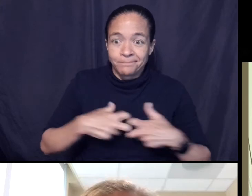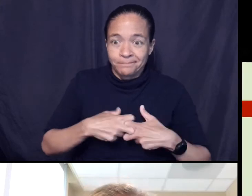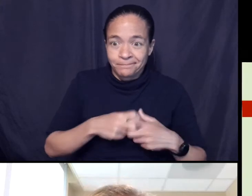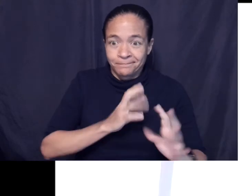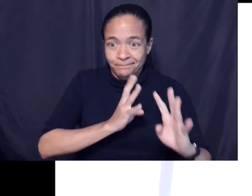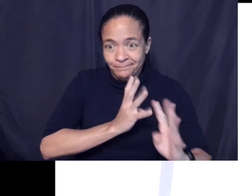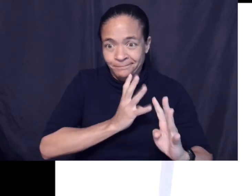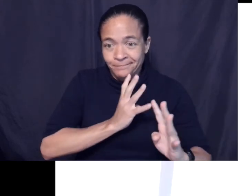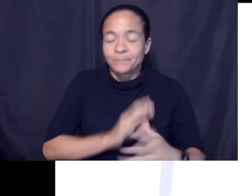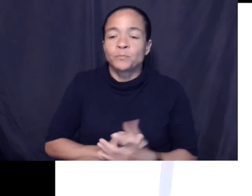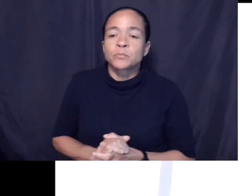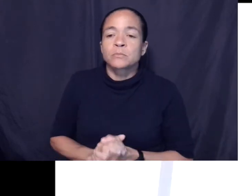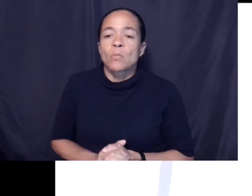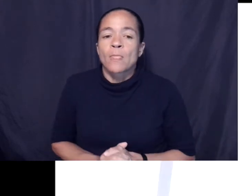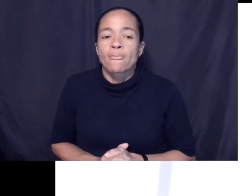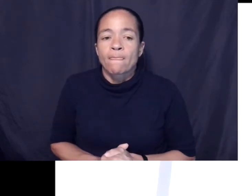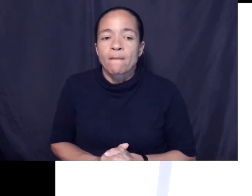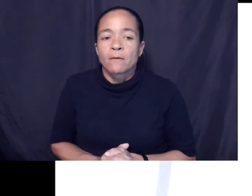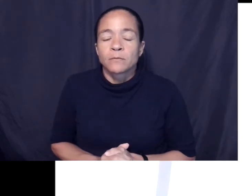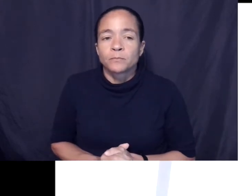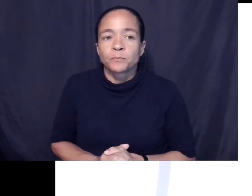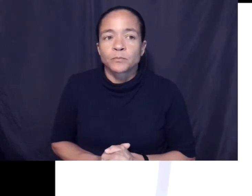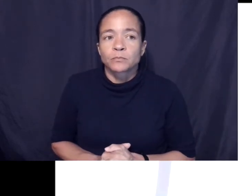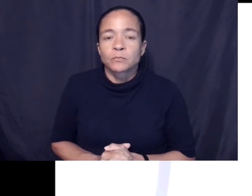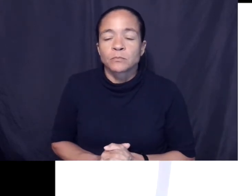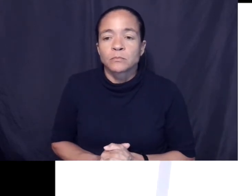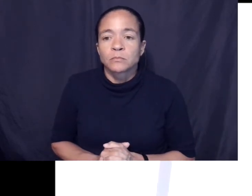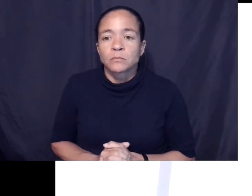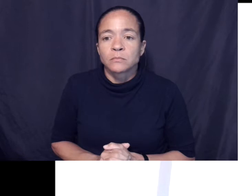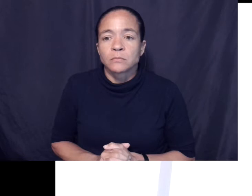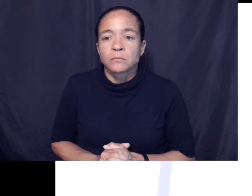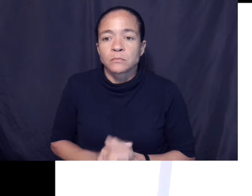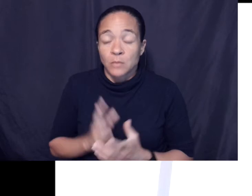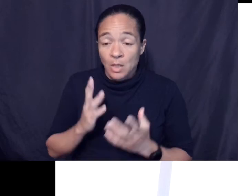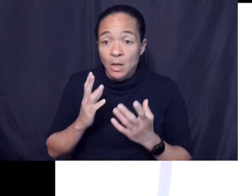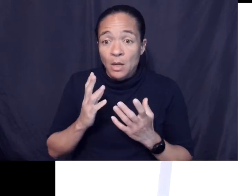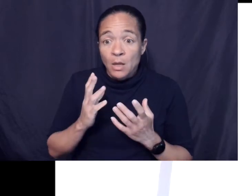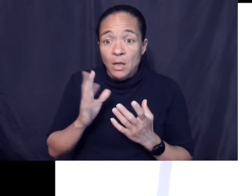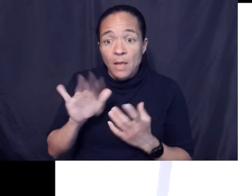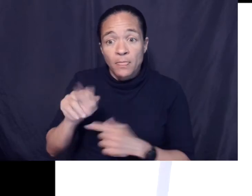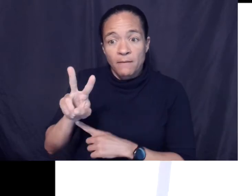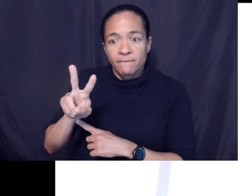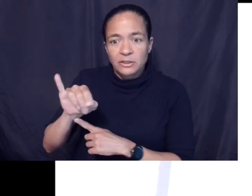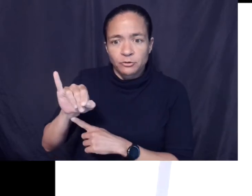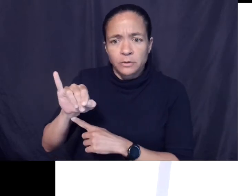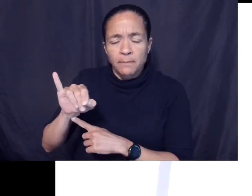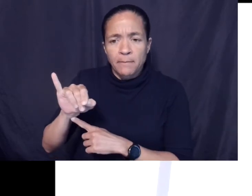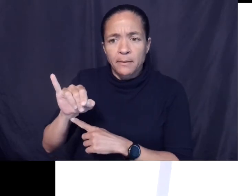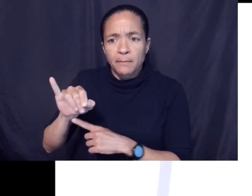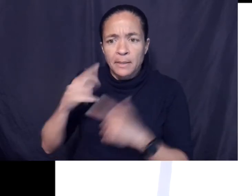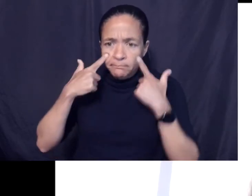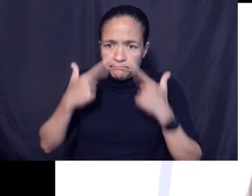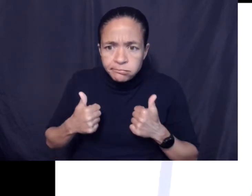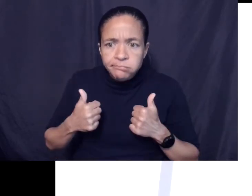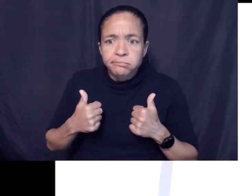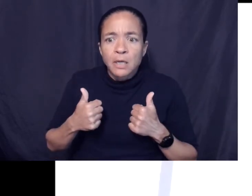mouthful. So just to talk a little bit about the vision impairment in children